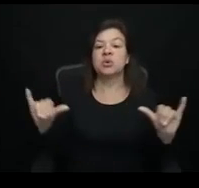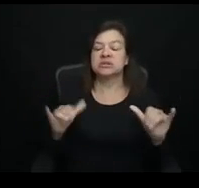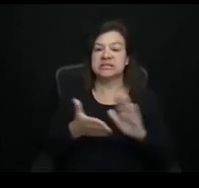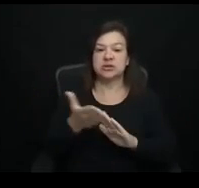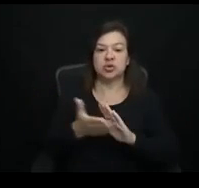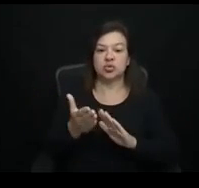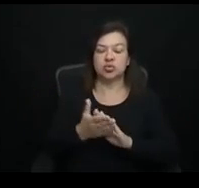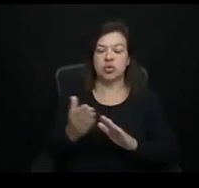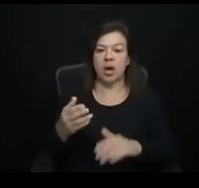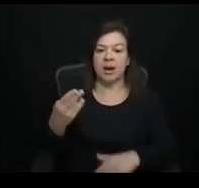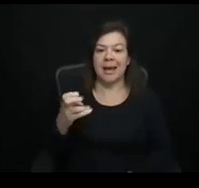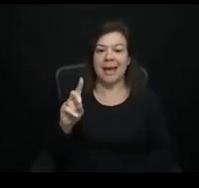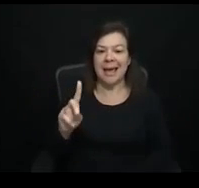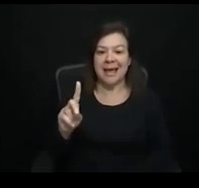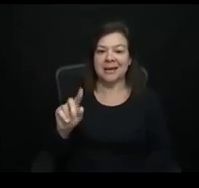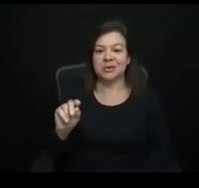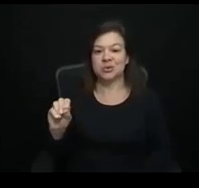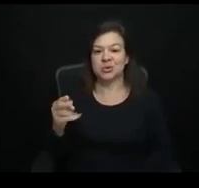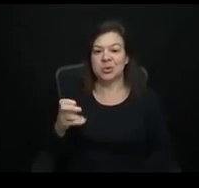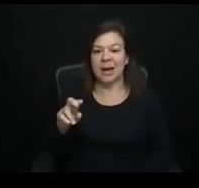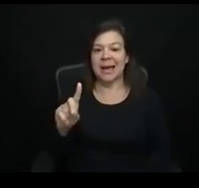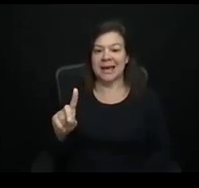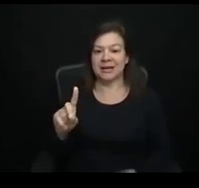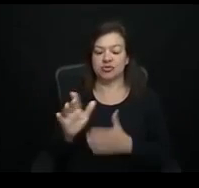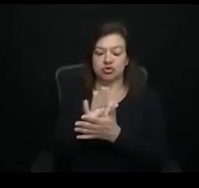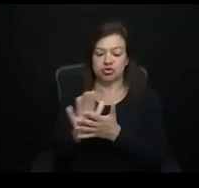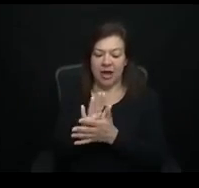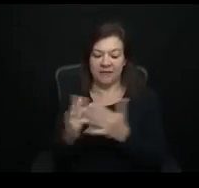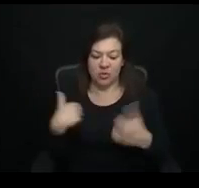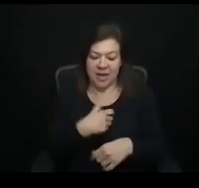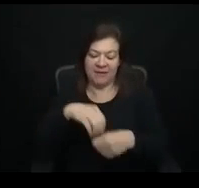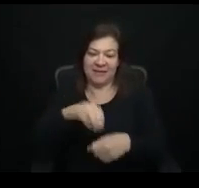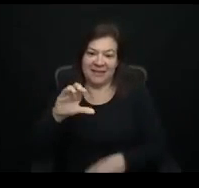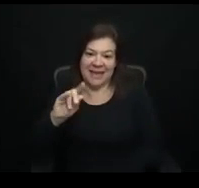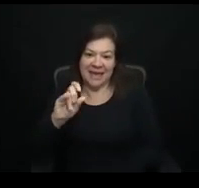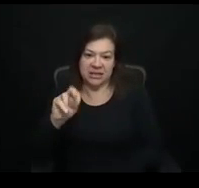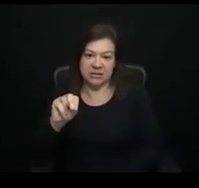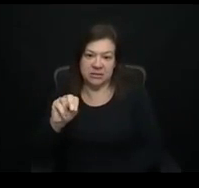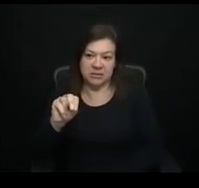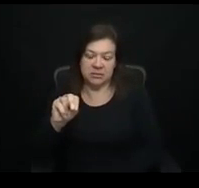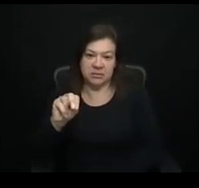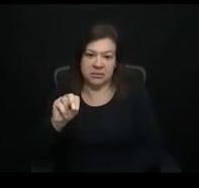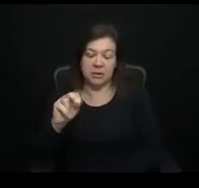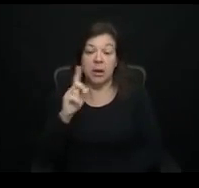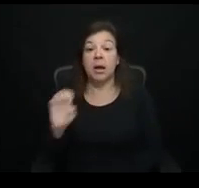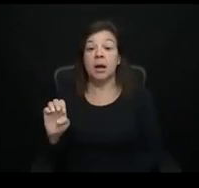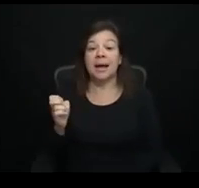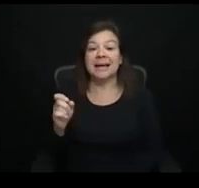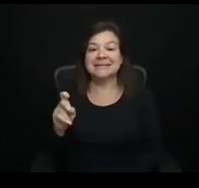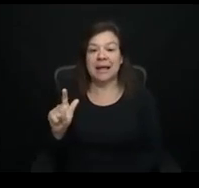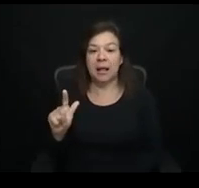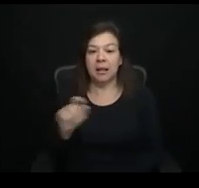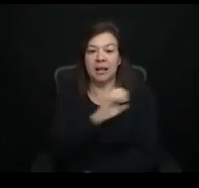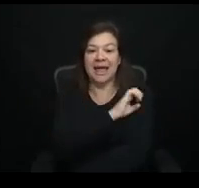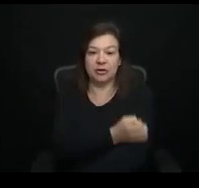we currently have in the canyon for the construction project. There's two reasons for that. One, Xcel Energy is in there currently